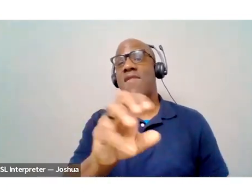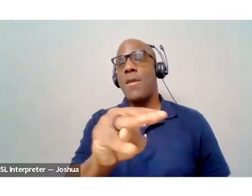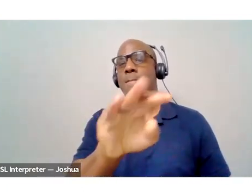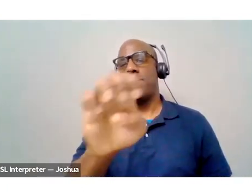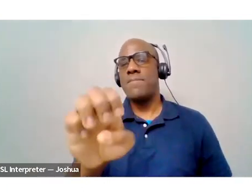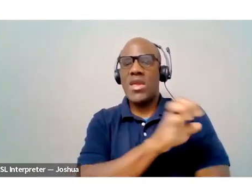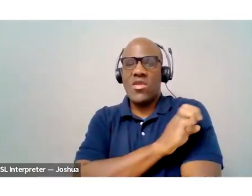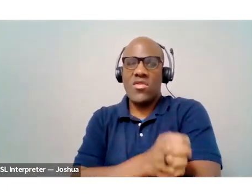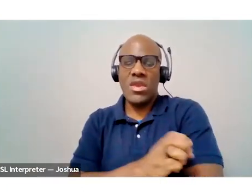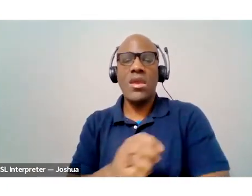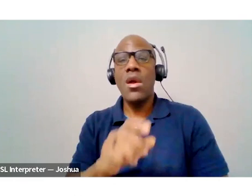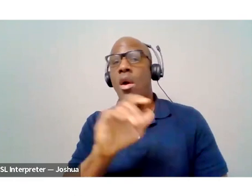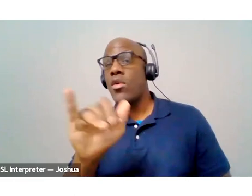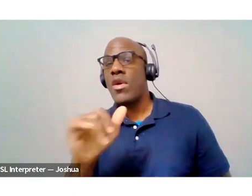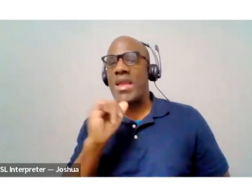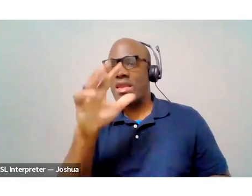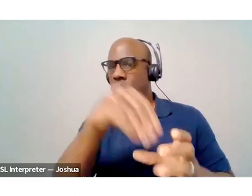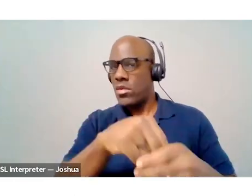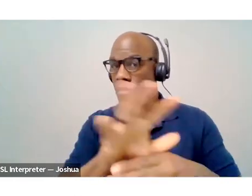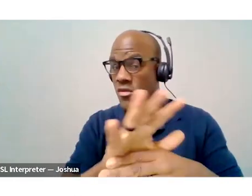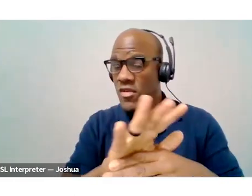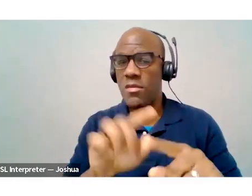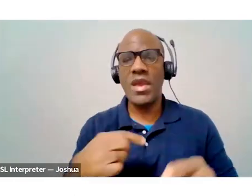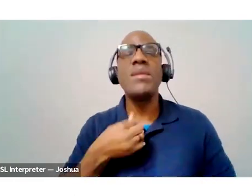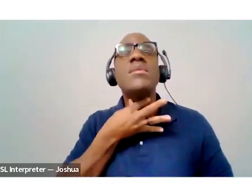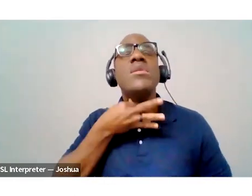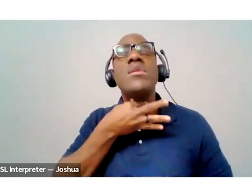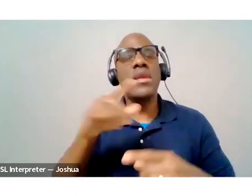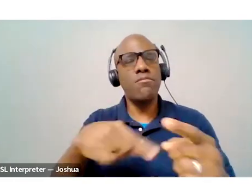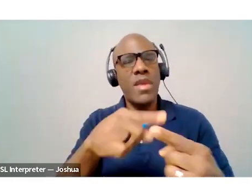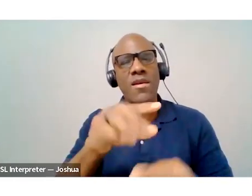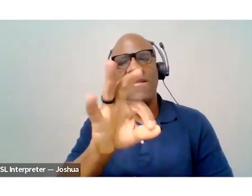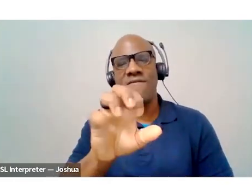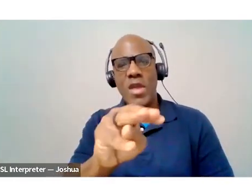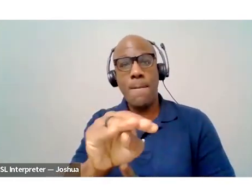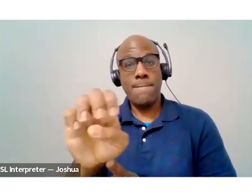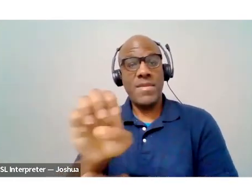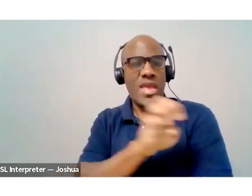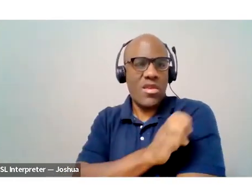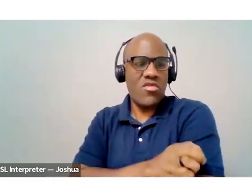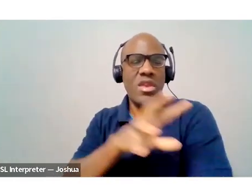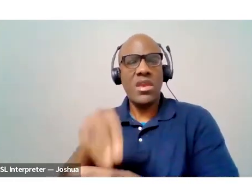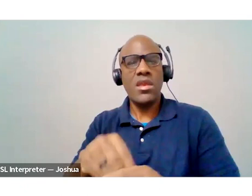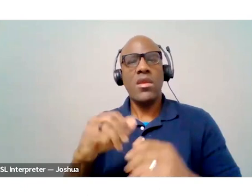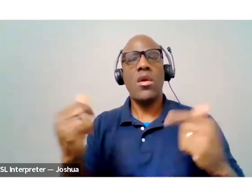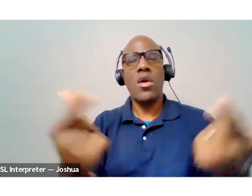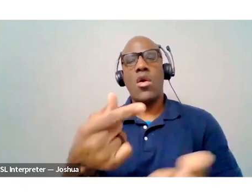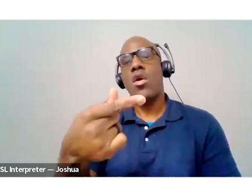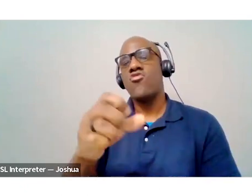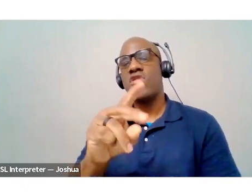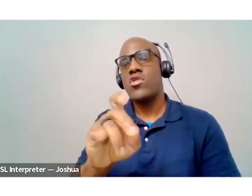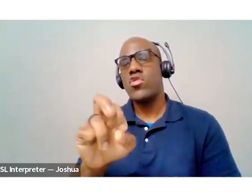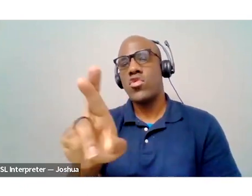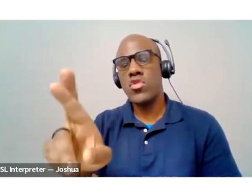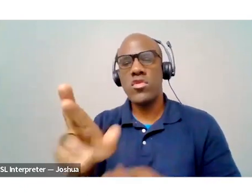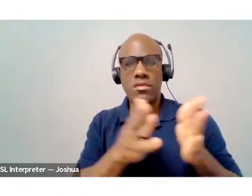include this in the video, but I'm just really curious about femme energy in all gendered bodies and what it means to repress